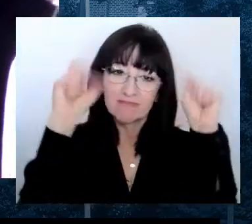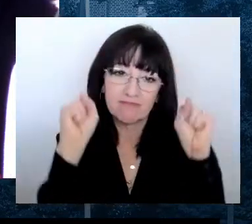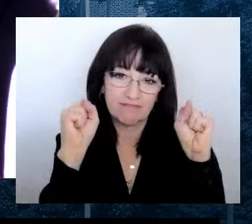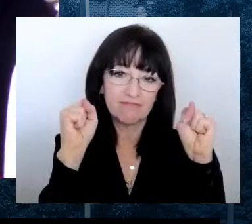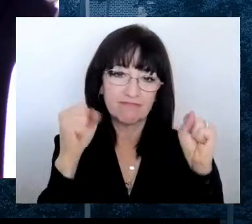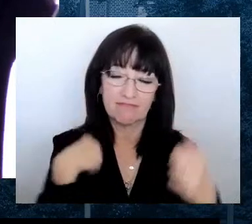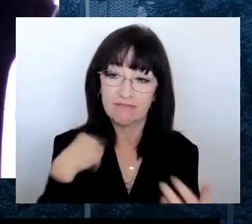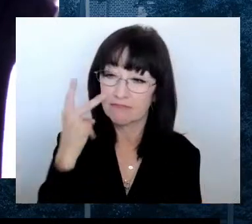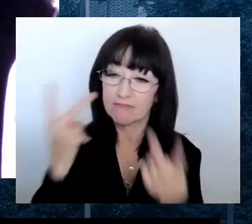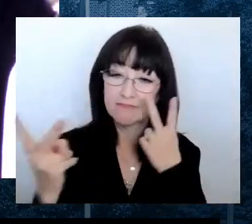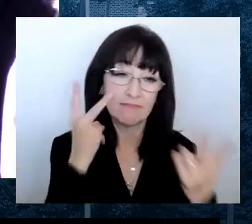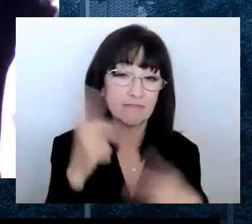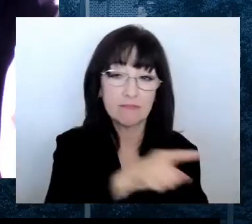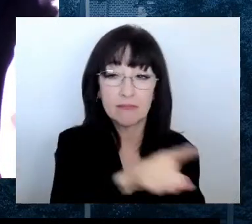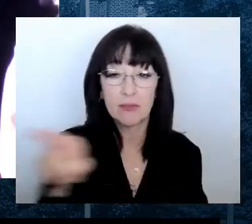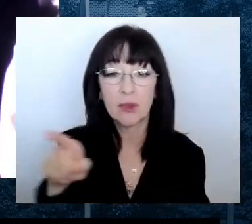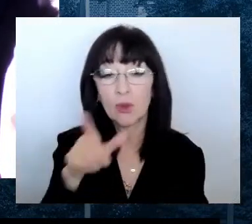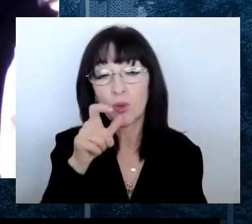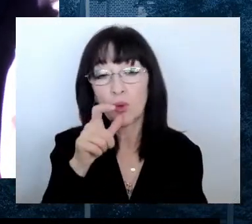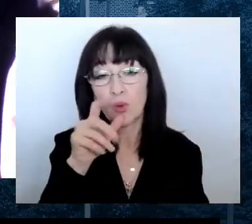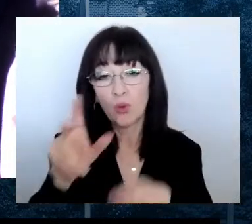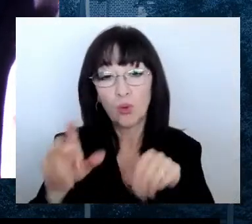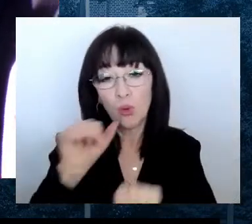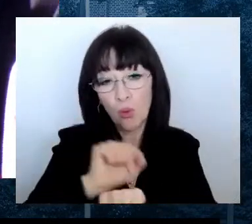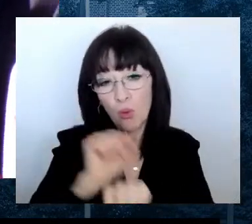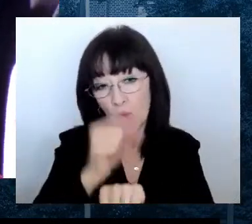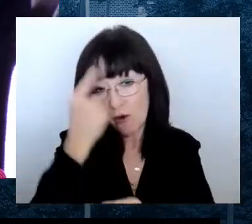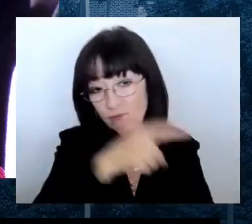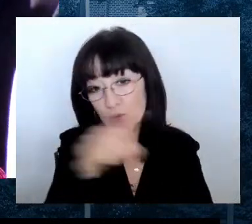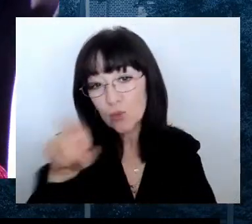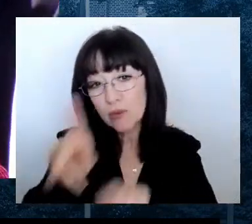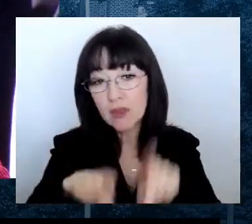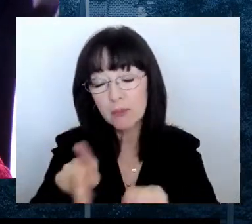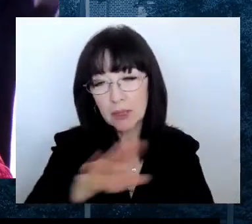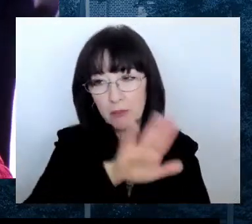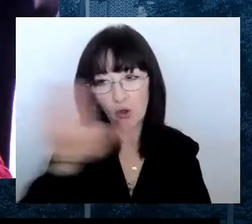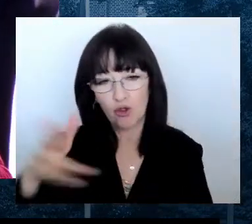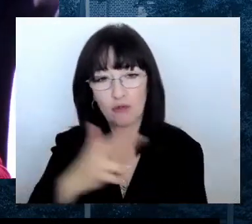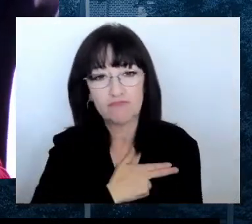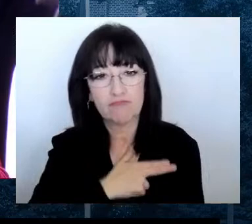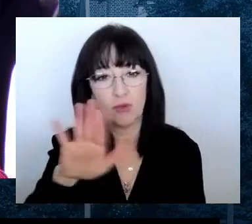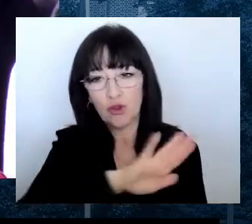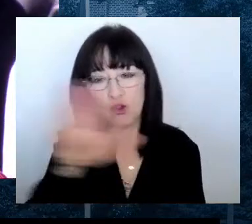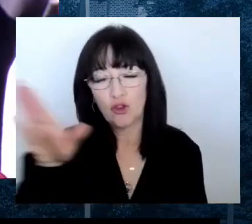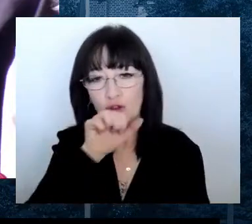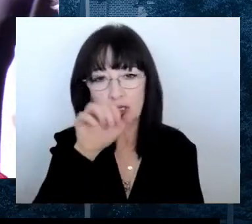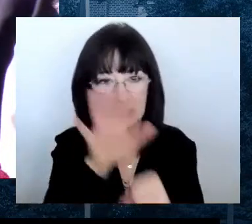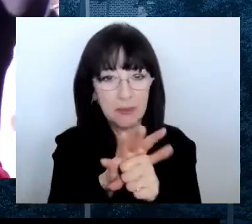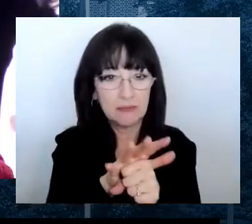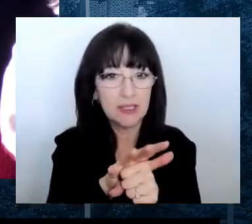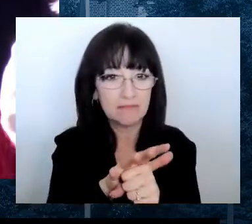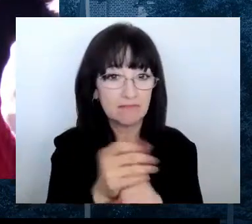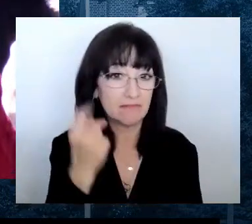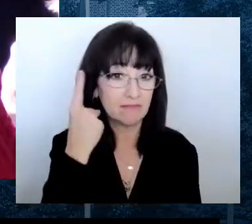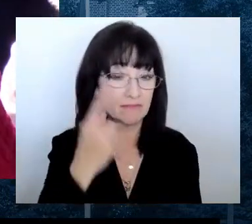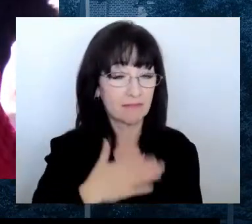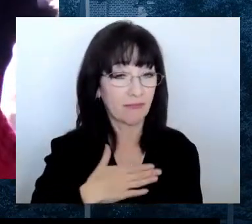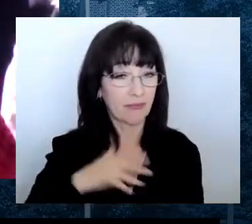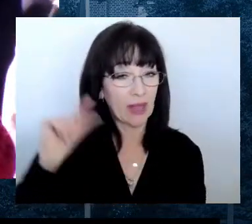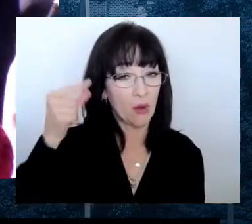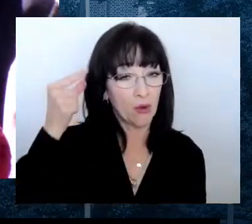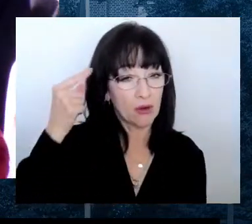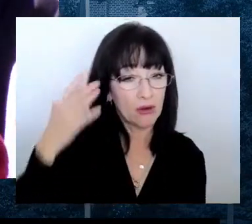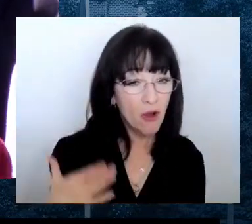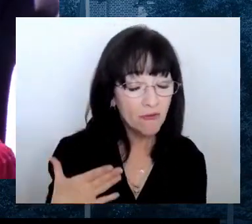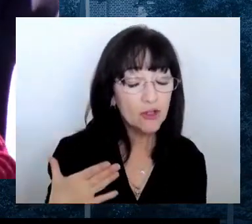in our executive branch, and I am so grateful to have been able to work with them. And in addition to our governor, we had strong champions in our lieutenant governor,